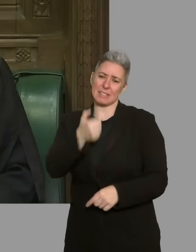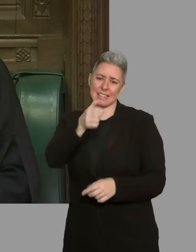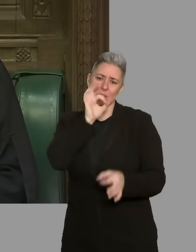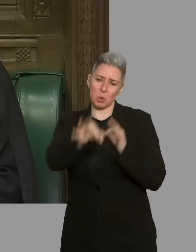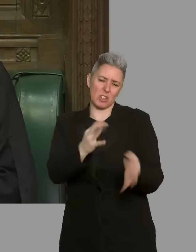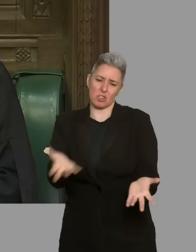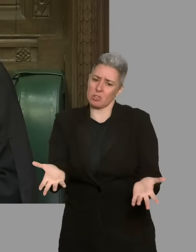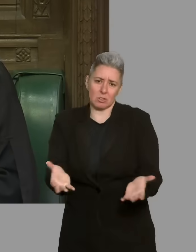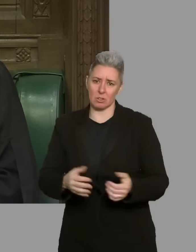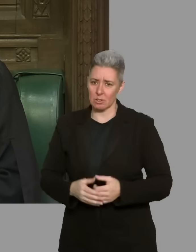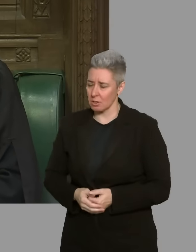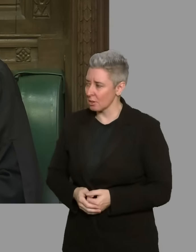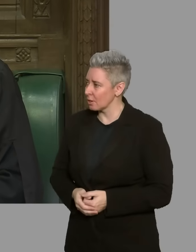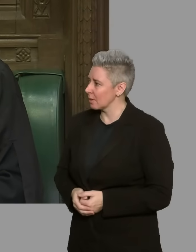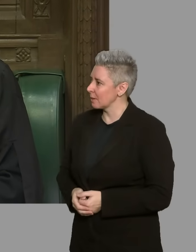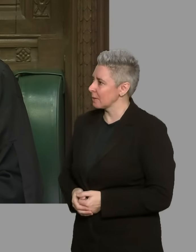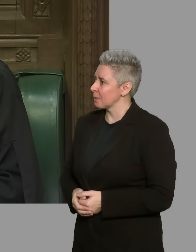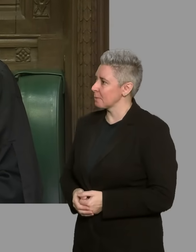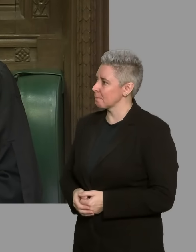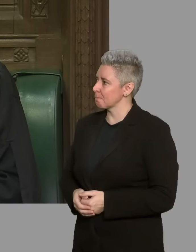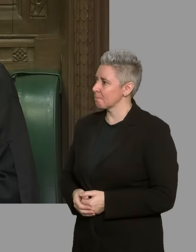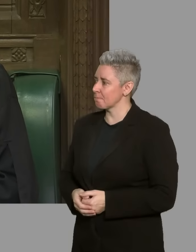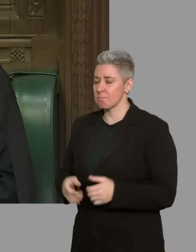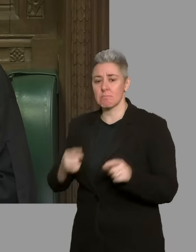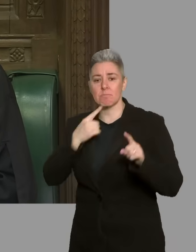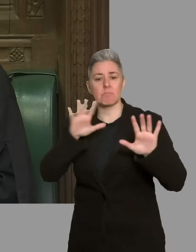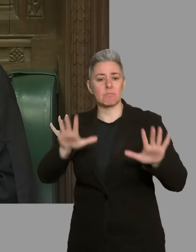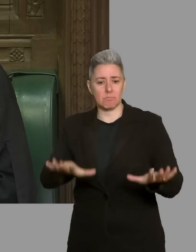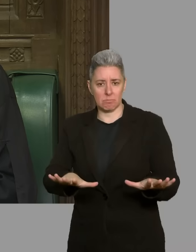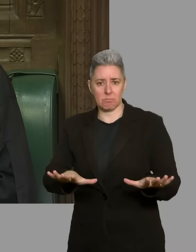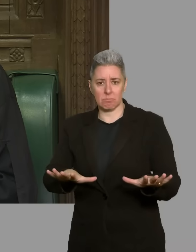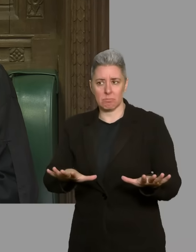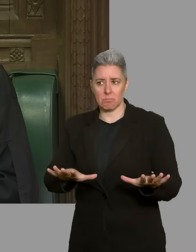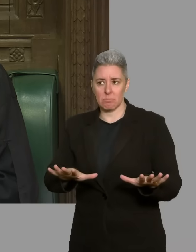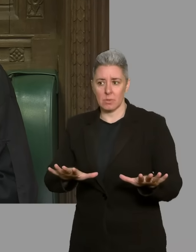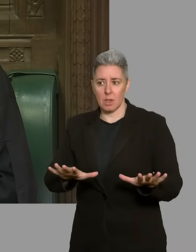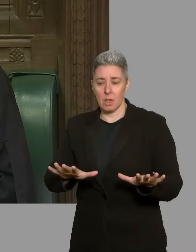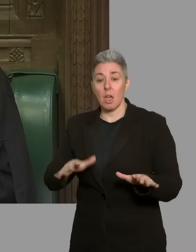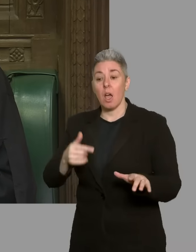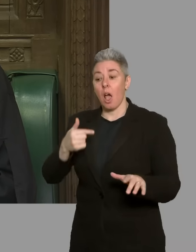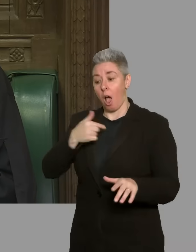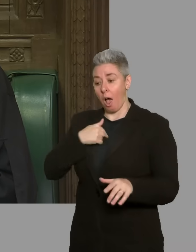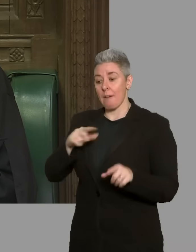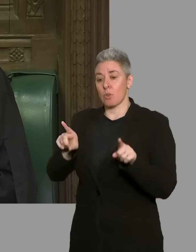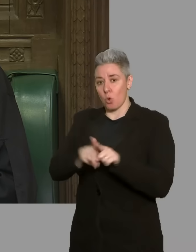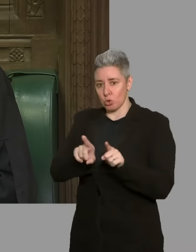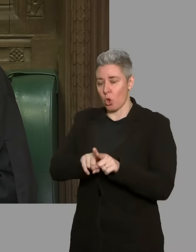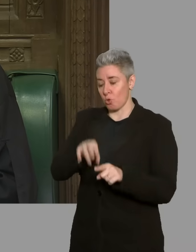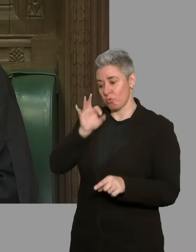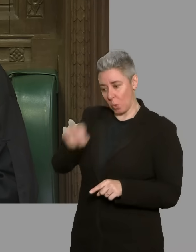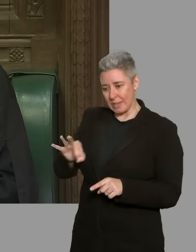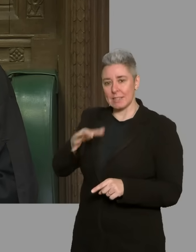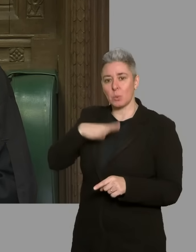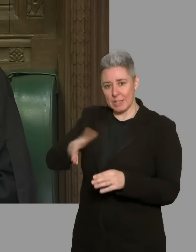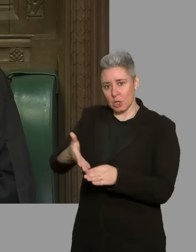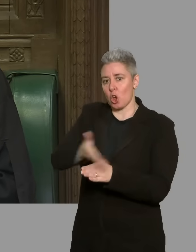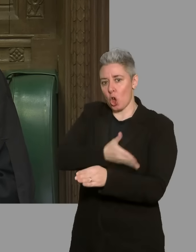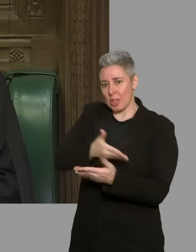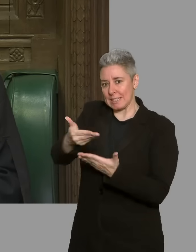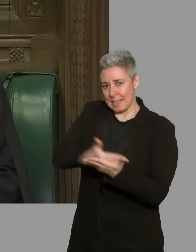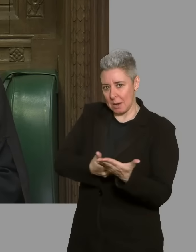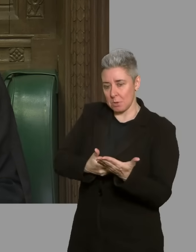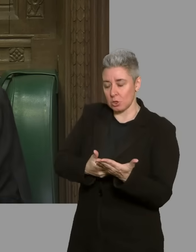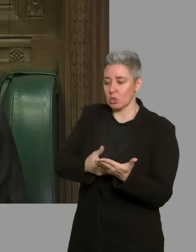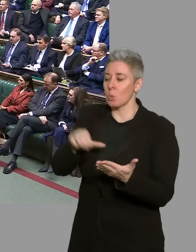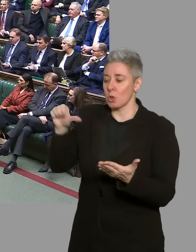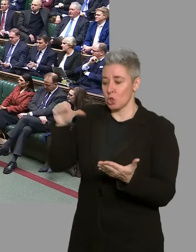Please. I've also requested that we do need an early statement. This House should always be informed first. So I don't like the chantering. Let the